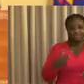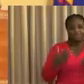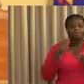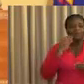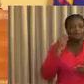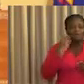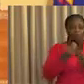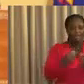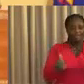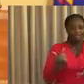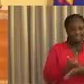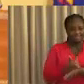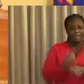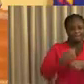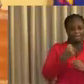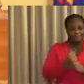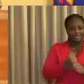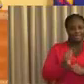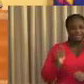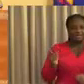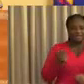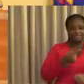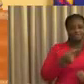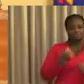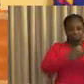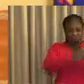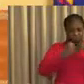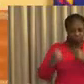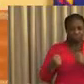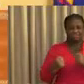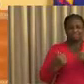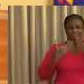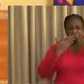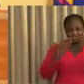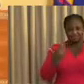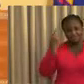make her great and strong. I thank you for your attention. Good night.